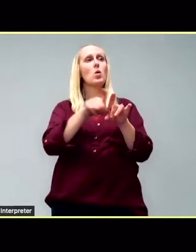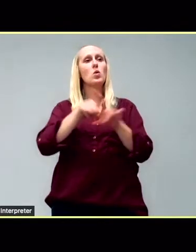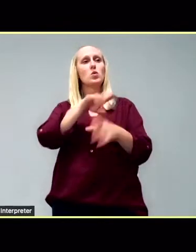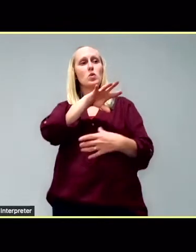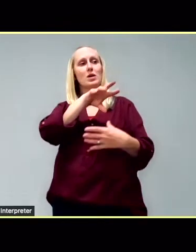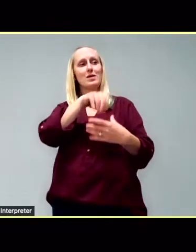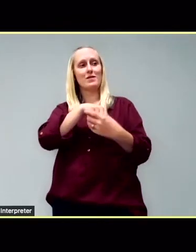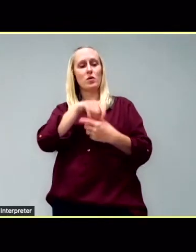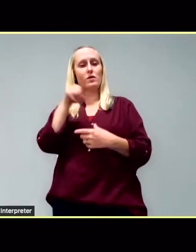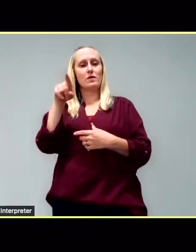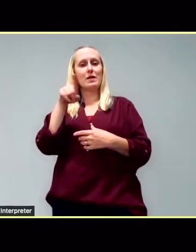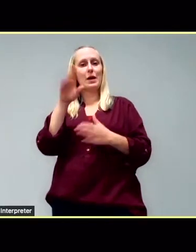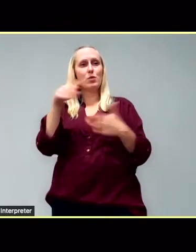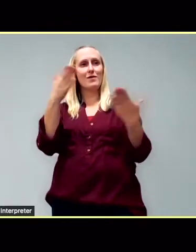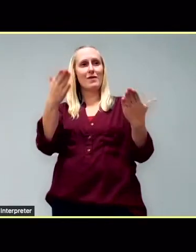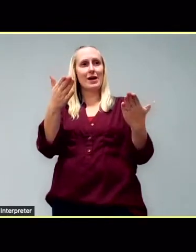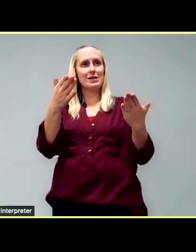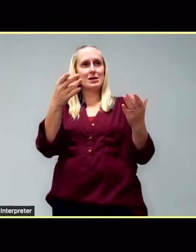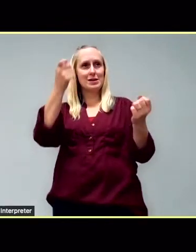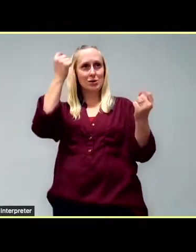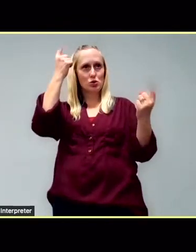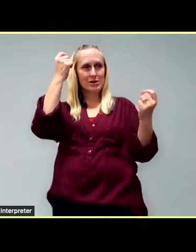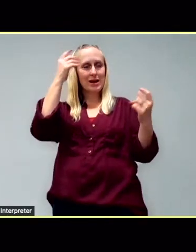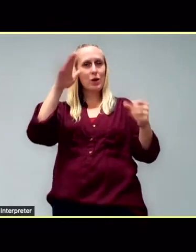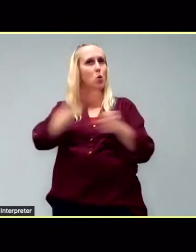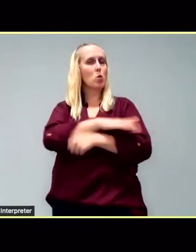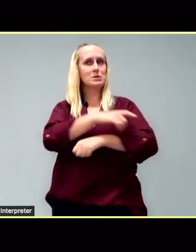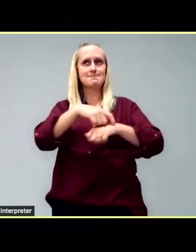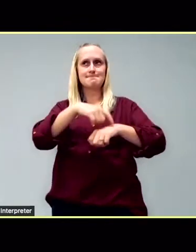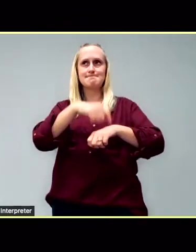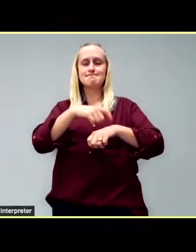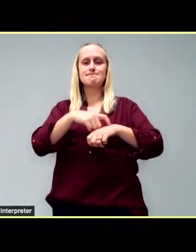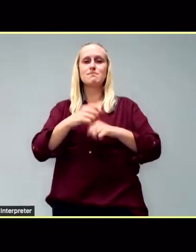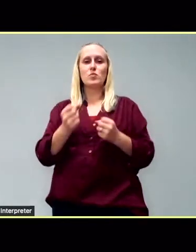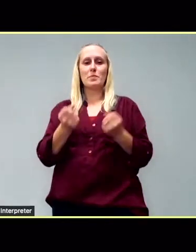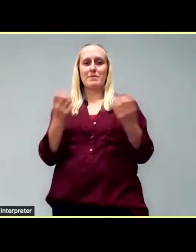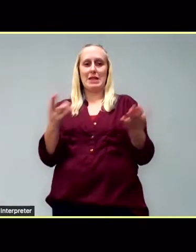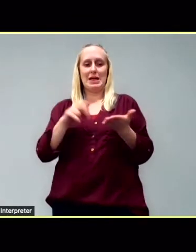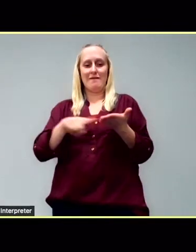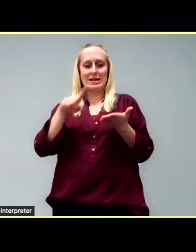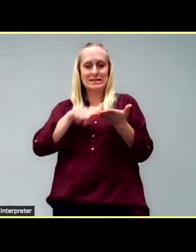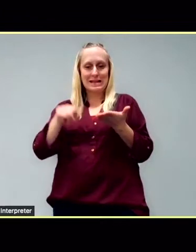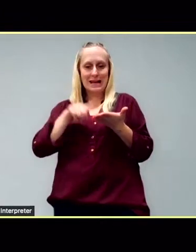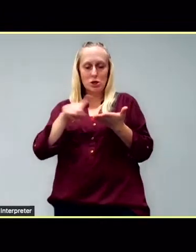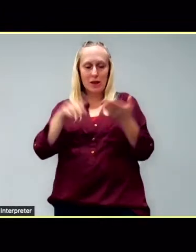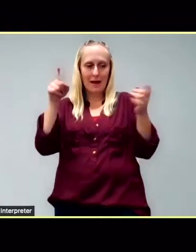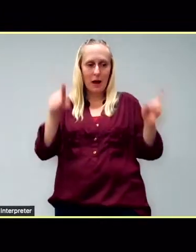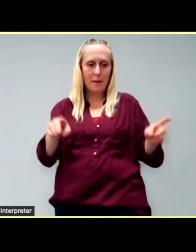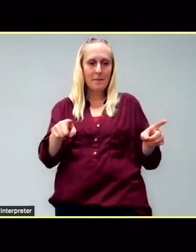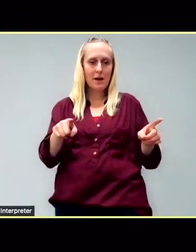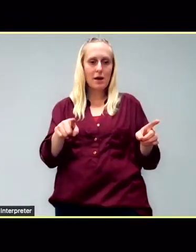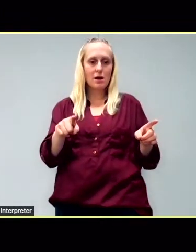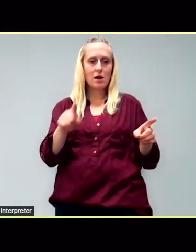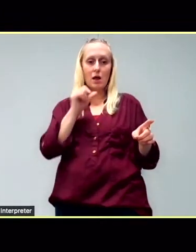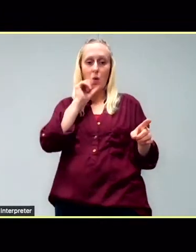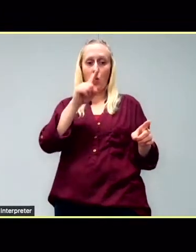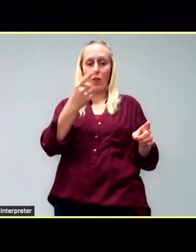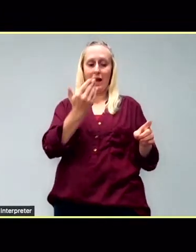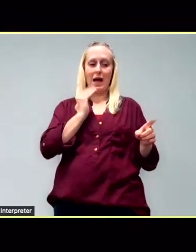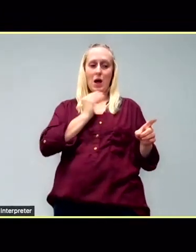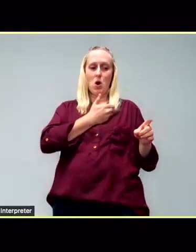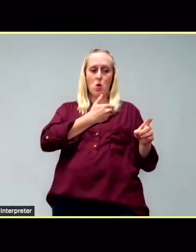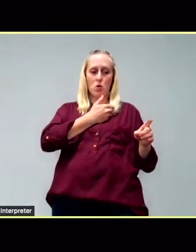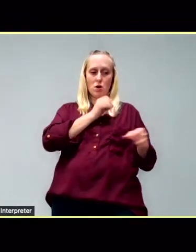They provided oversight for the project the entire time. So a lot of the investigation that was done was, you know, not only at our direction, but also